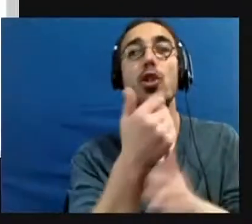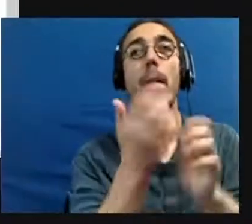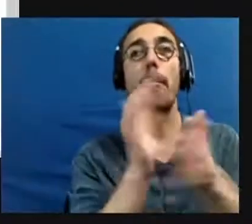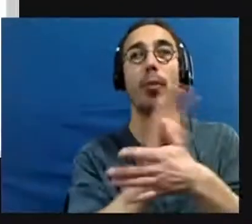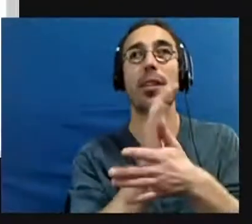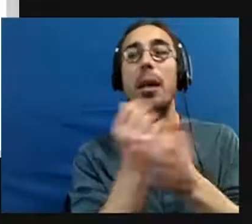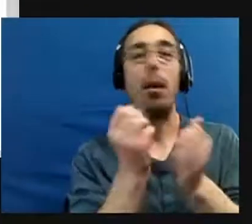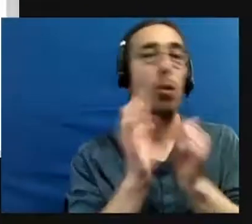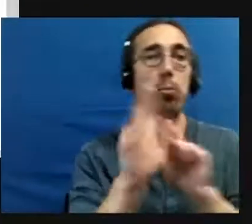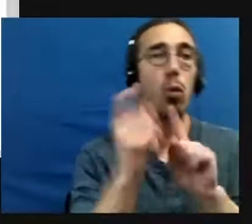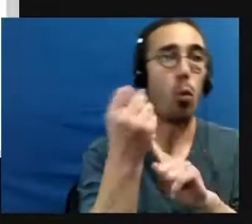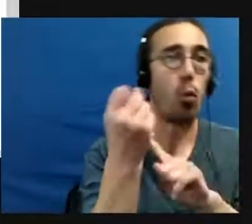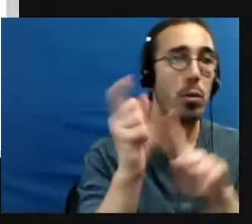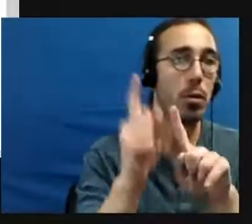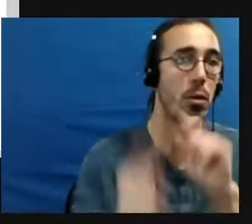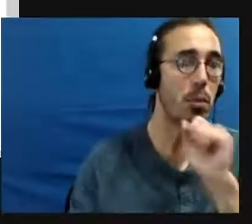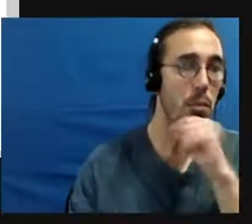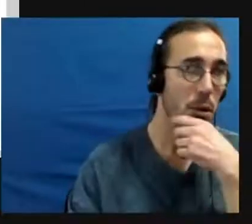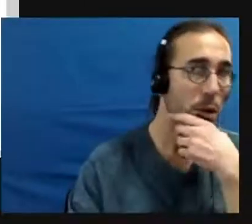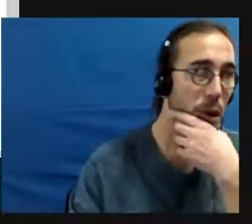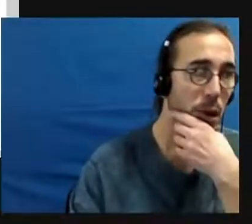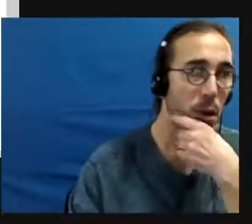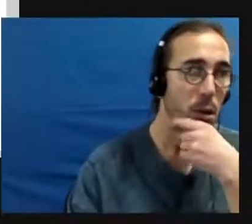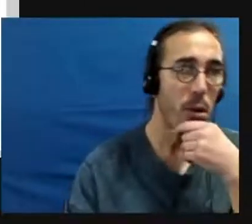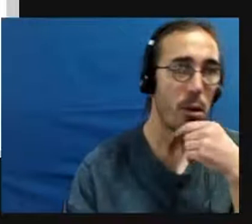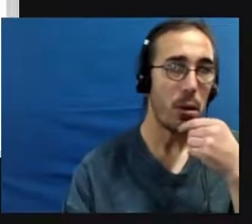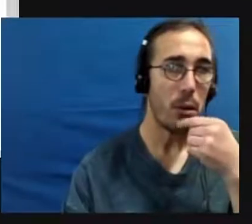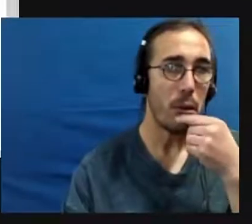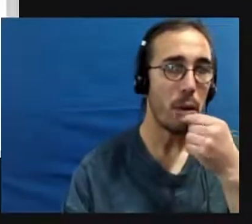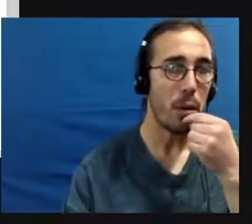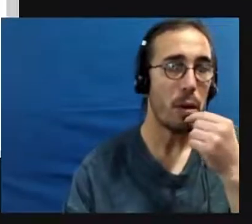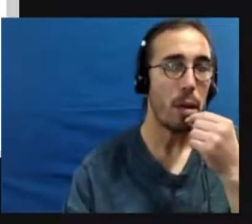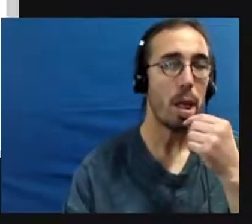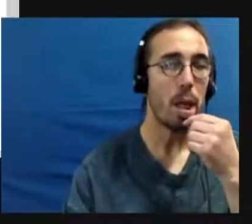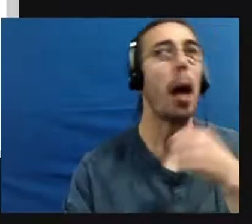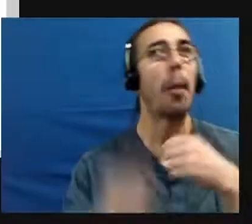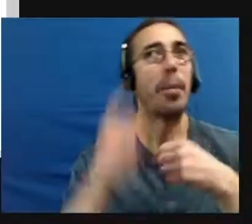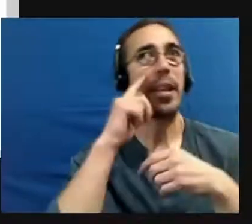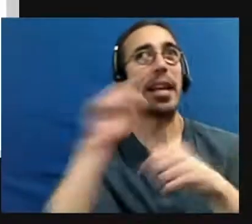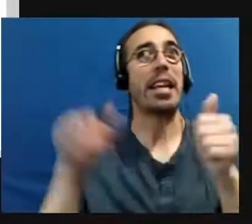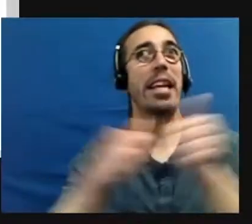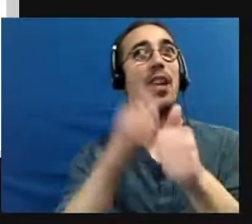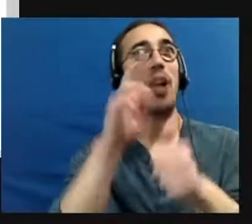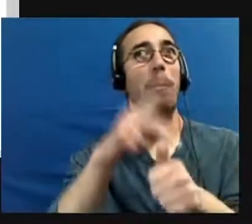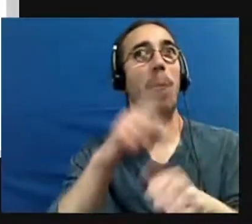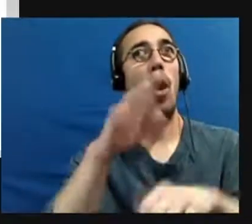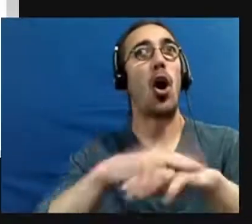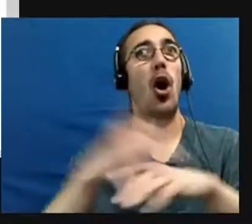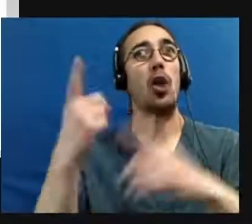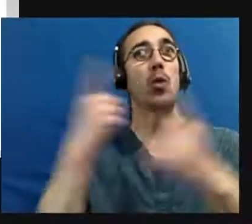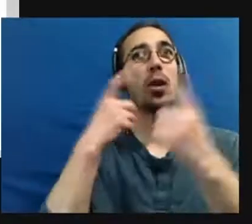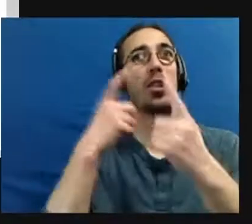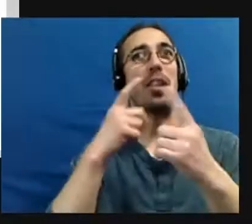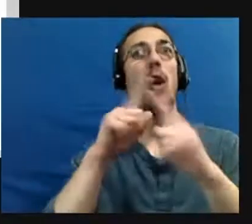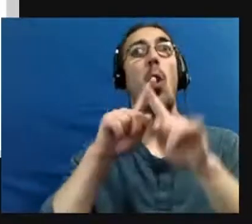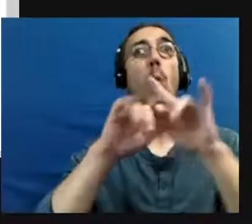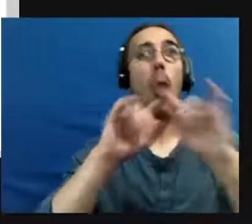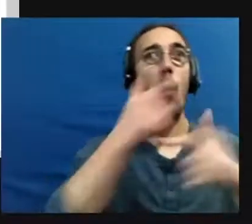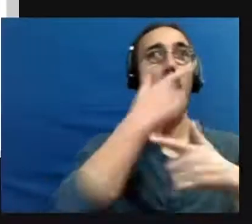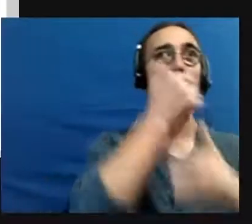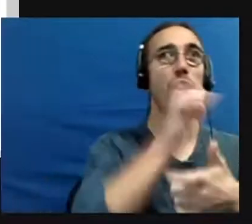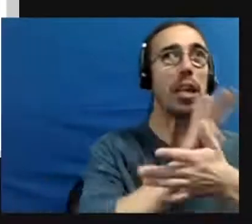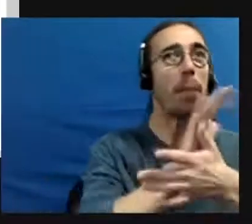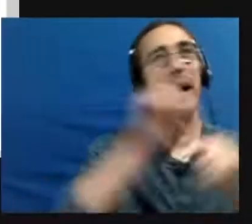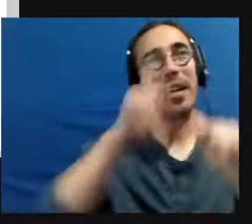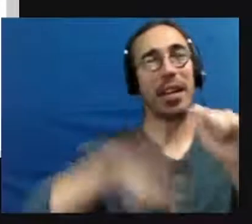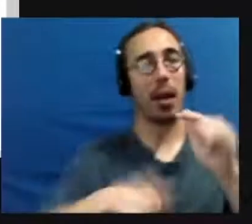guys. I keep thinking I can catch up on the questions during the clip, and they but I were can't. able to give us feedback on what was working for them and